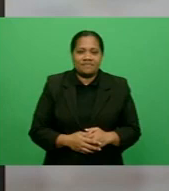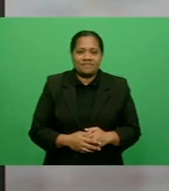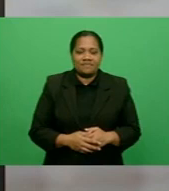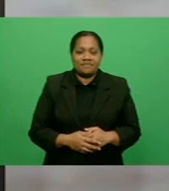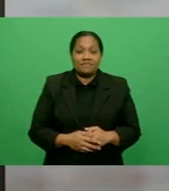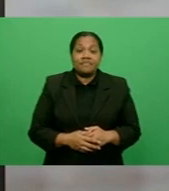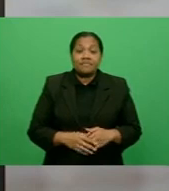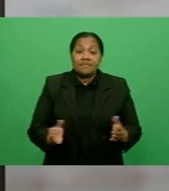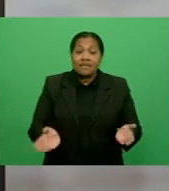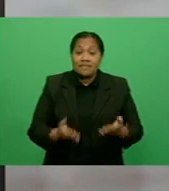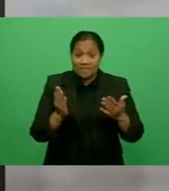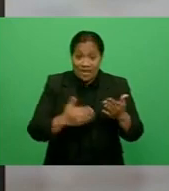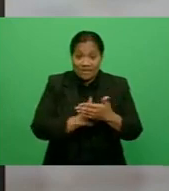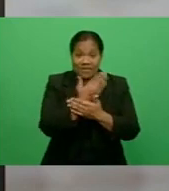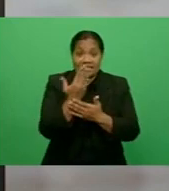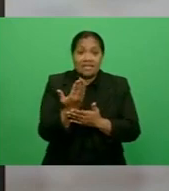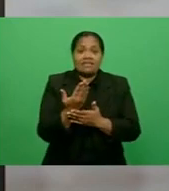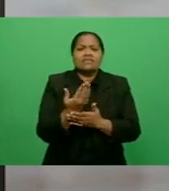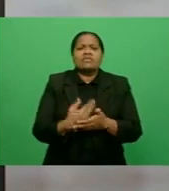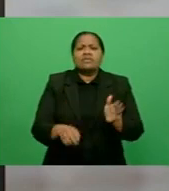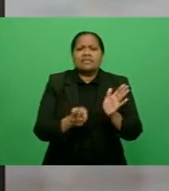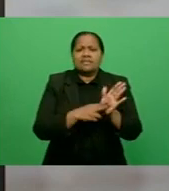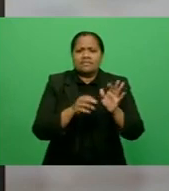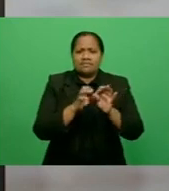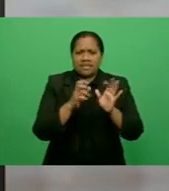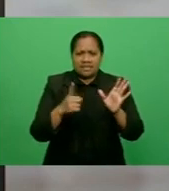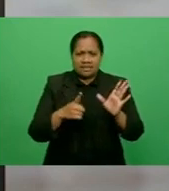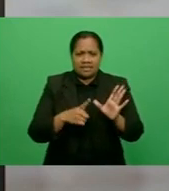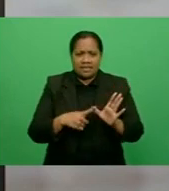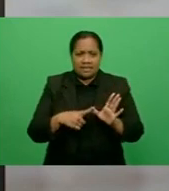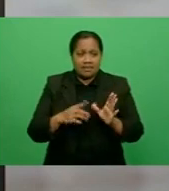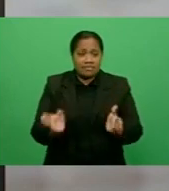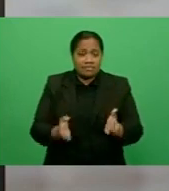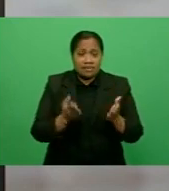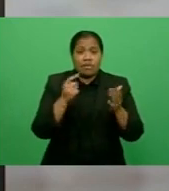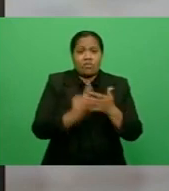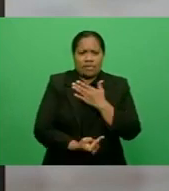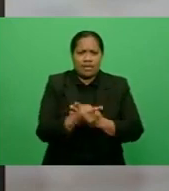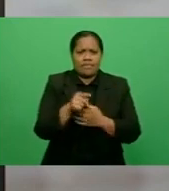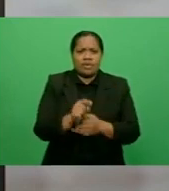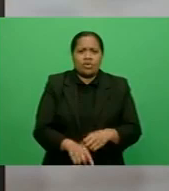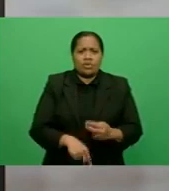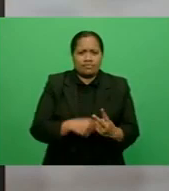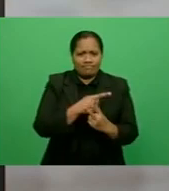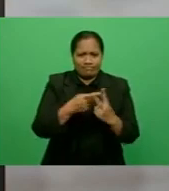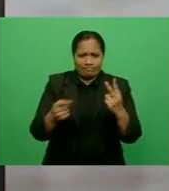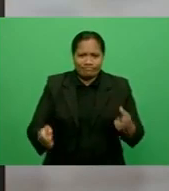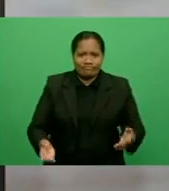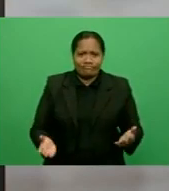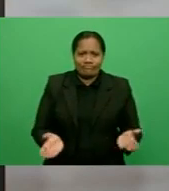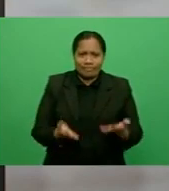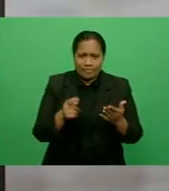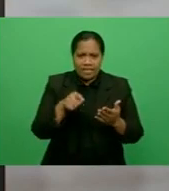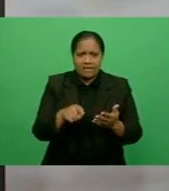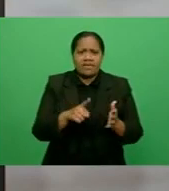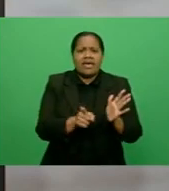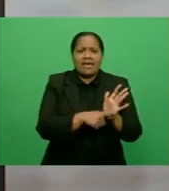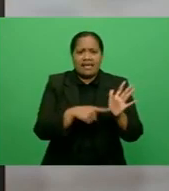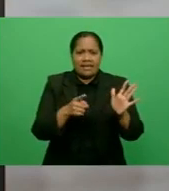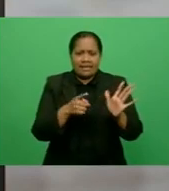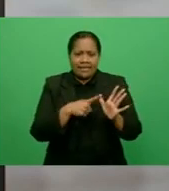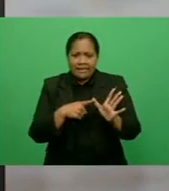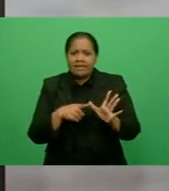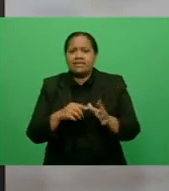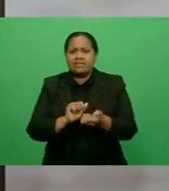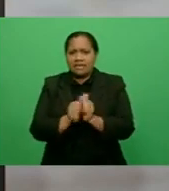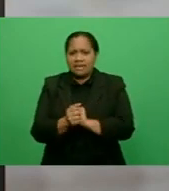In play of the day with the NBA playoffs underway today we look at two crucial plays that sent the LA Lakers to victory in game two